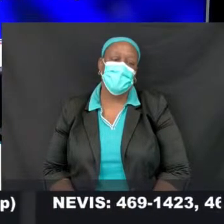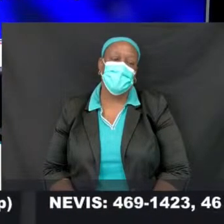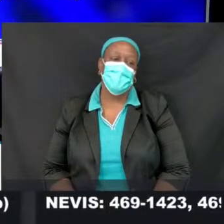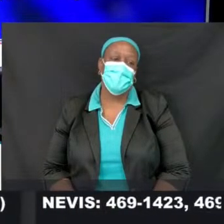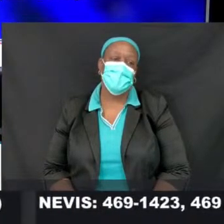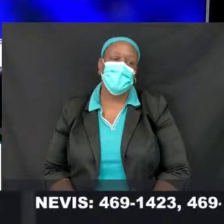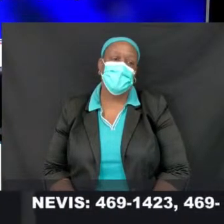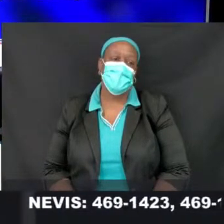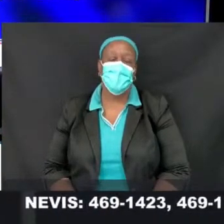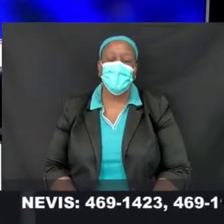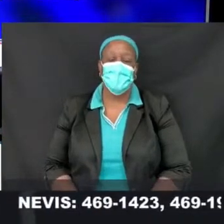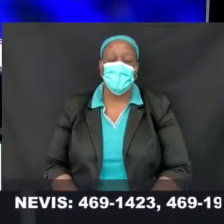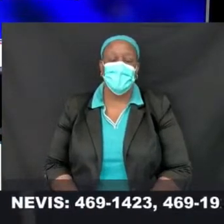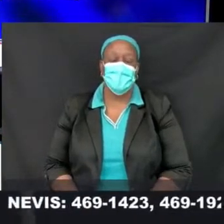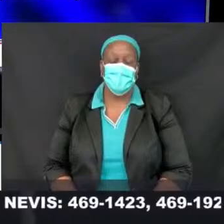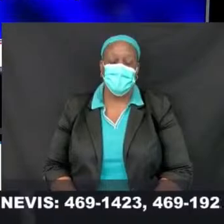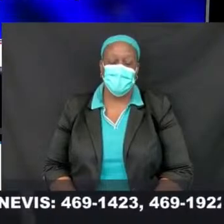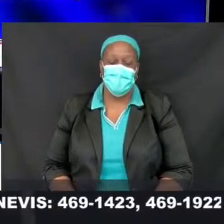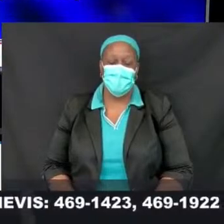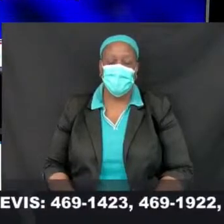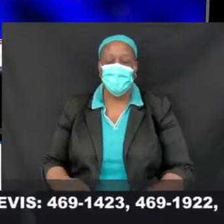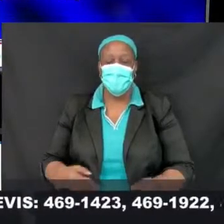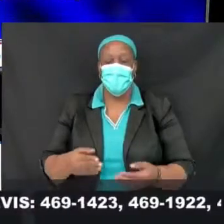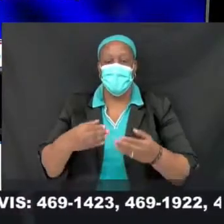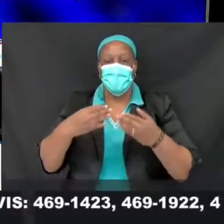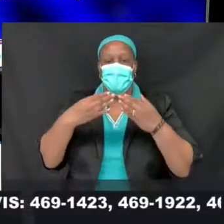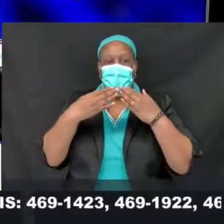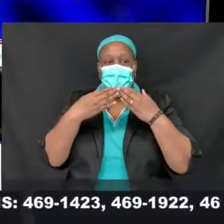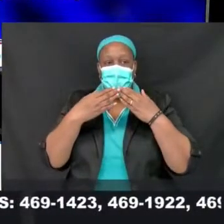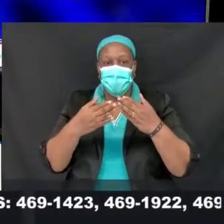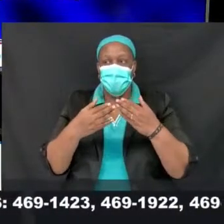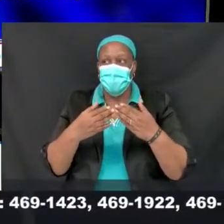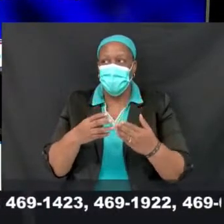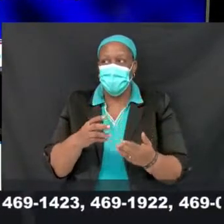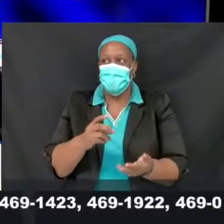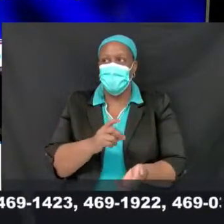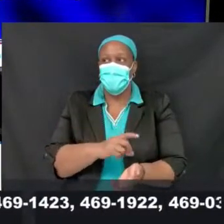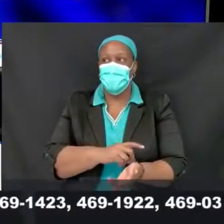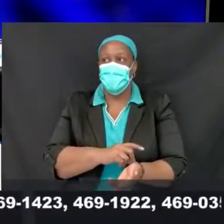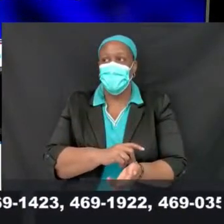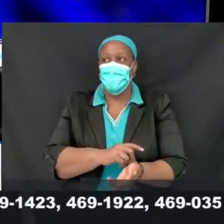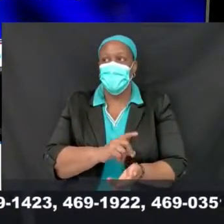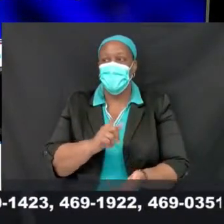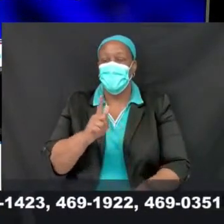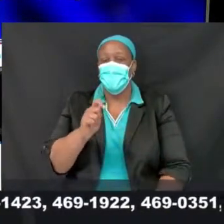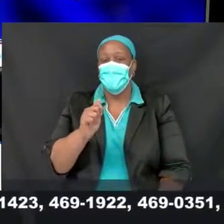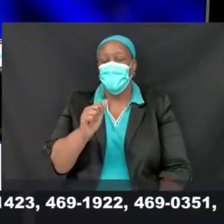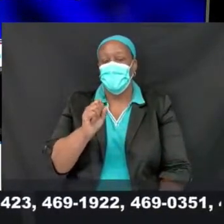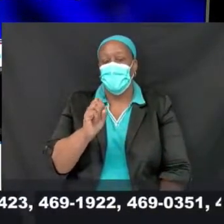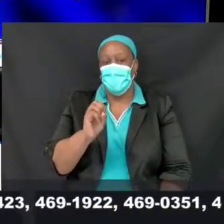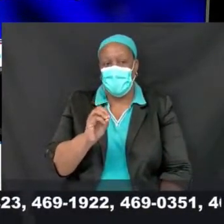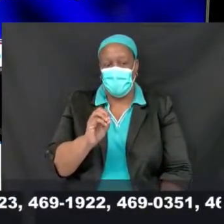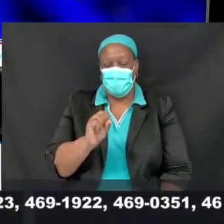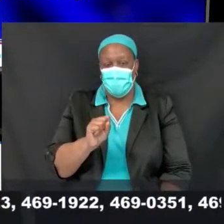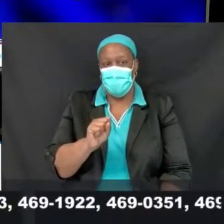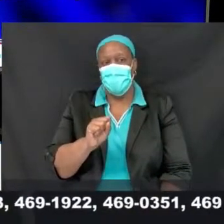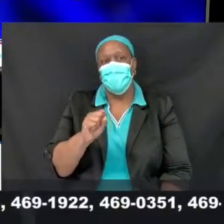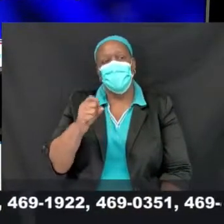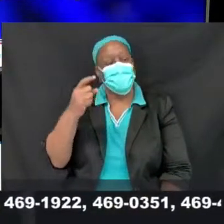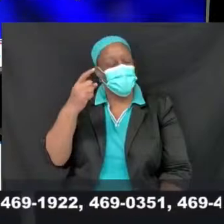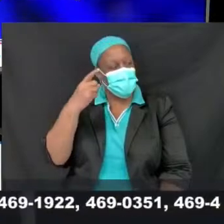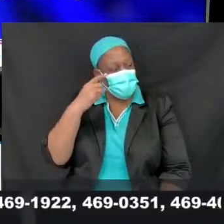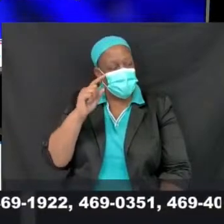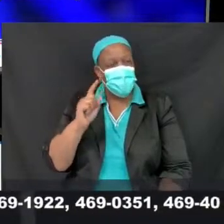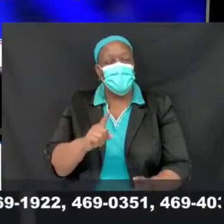Thank you very much, Dr. Laws. I acknowledge with us the Honorable Wendy